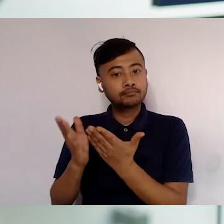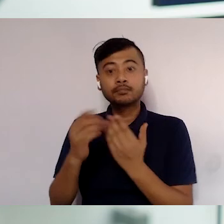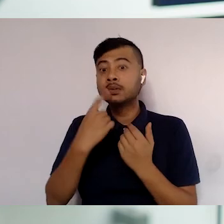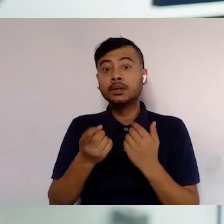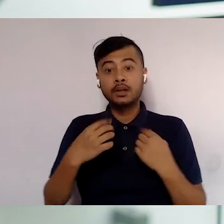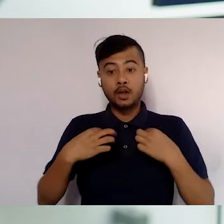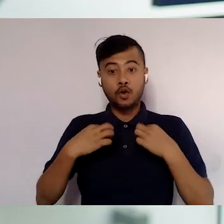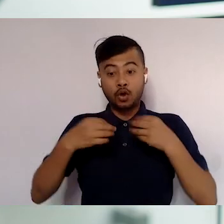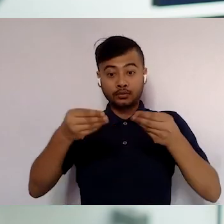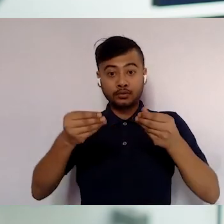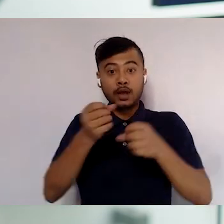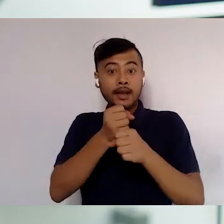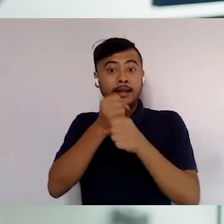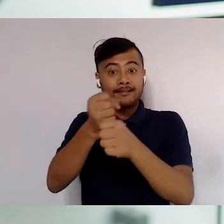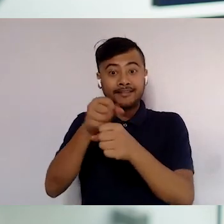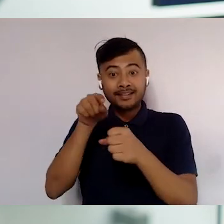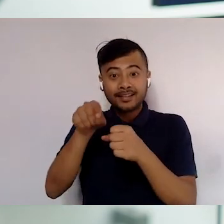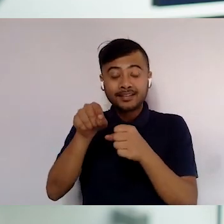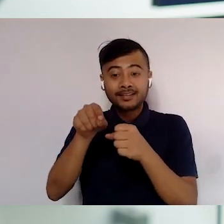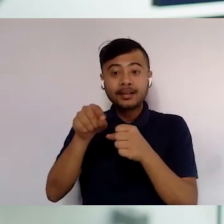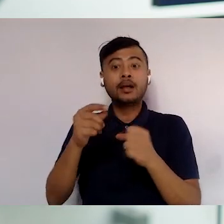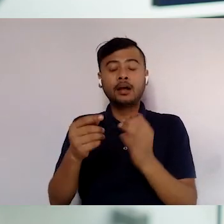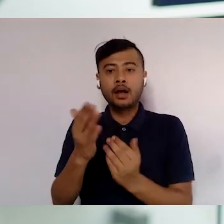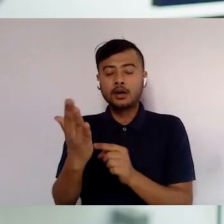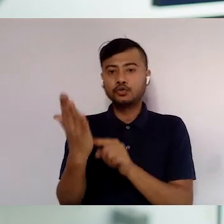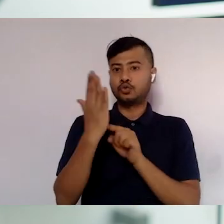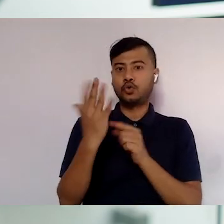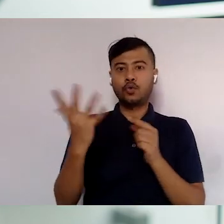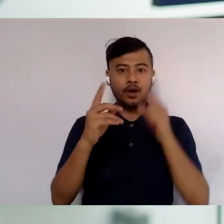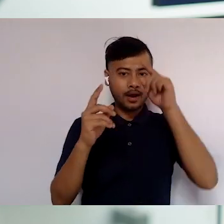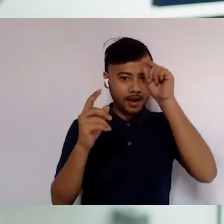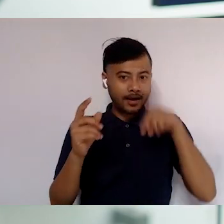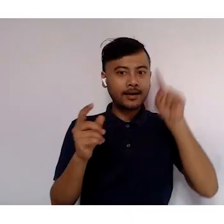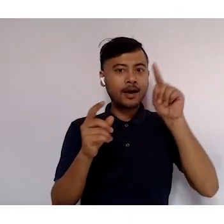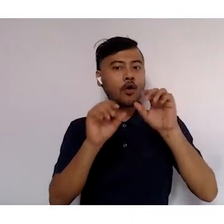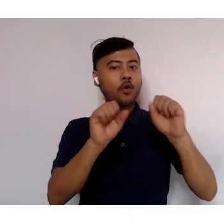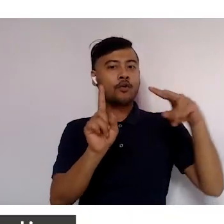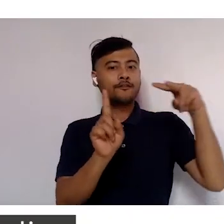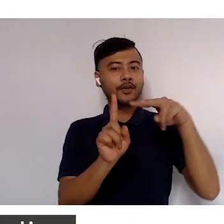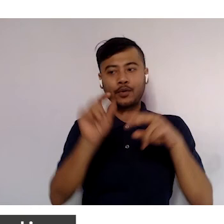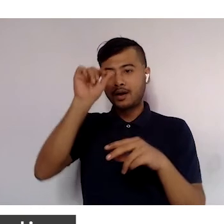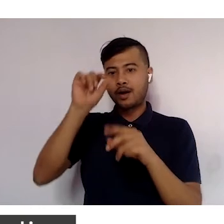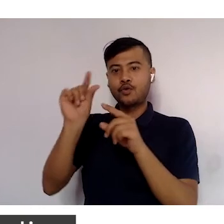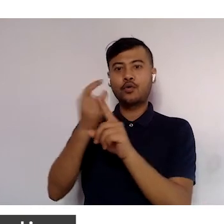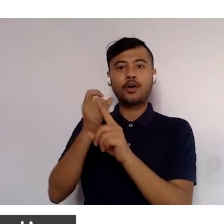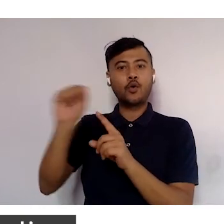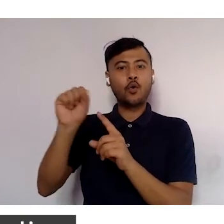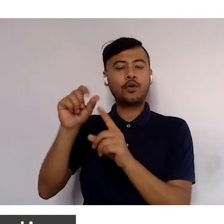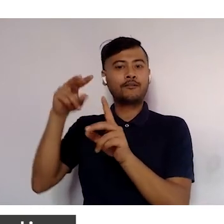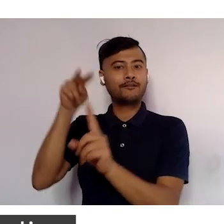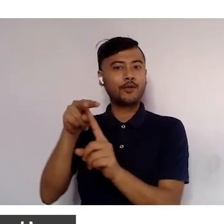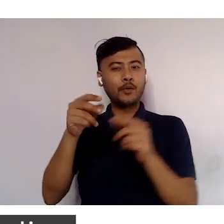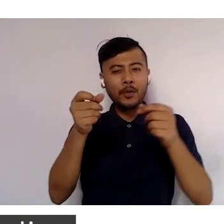and how it represents both the convergence and the conflict of two cultures. In conclusion, the form of